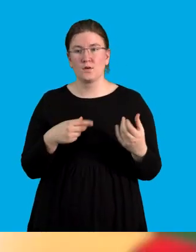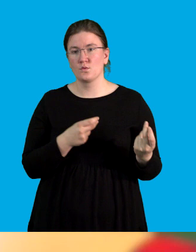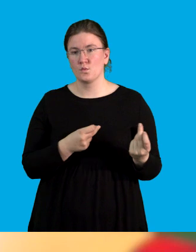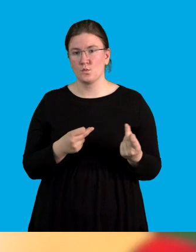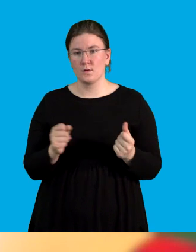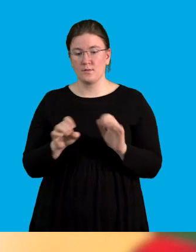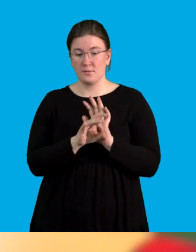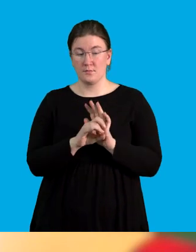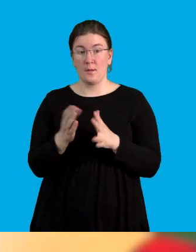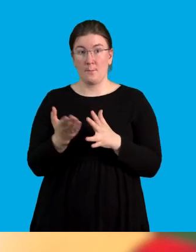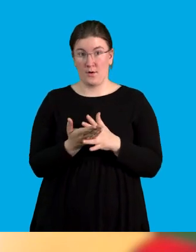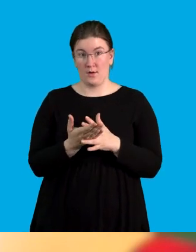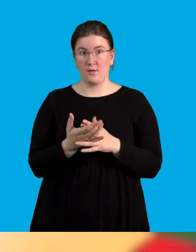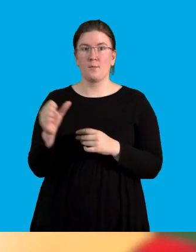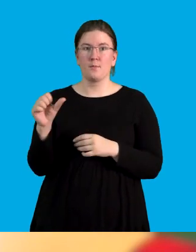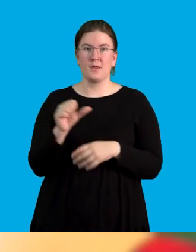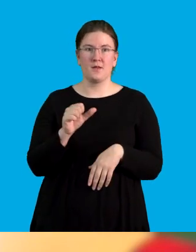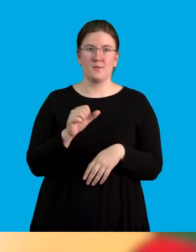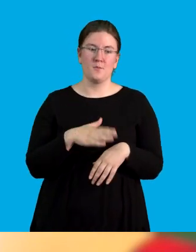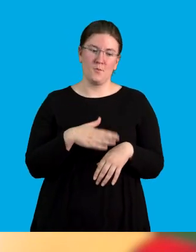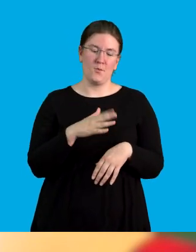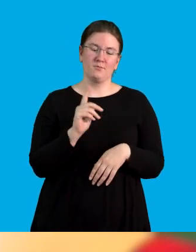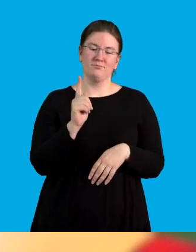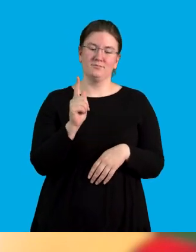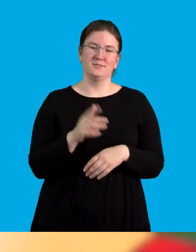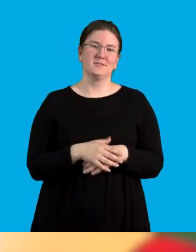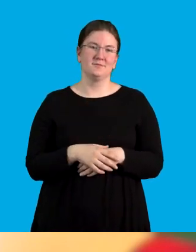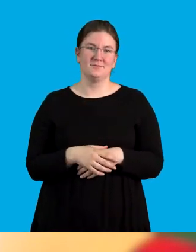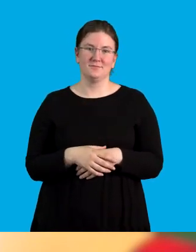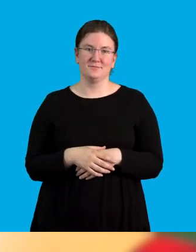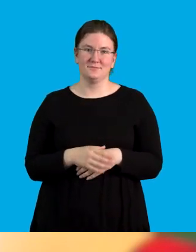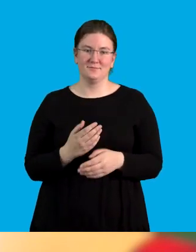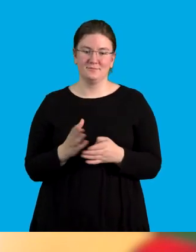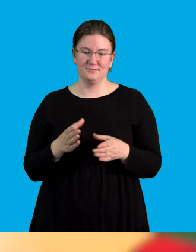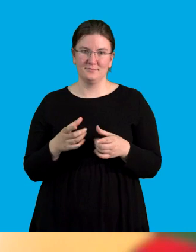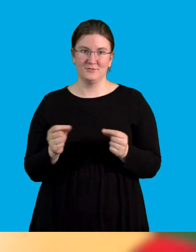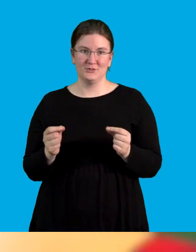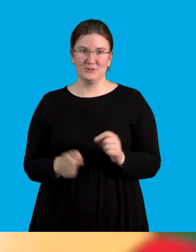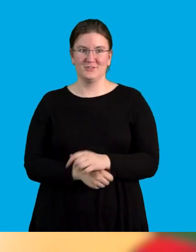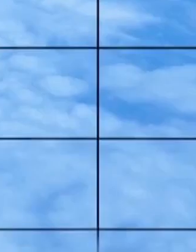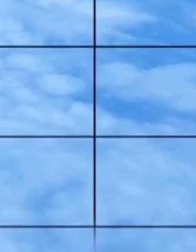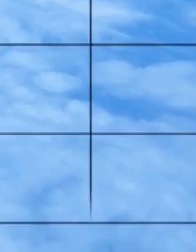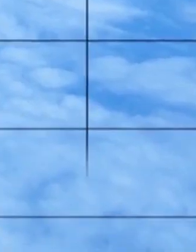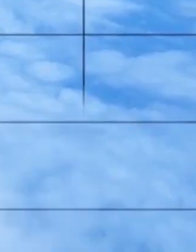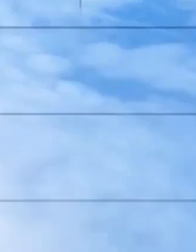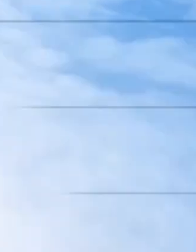Let us take an ad break, and we will be back with more to finish off our lesson.